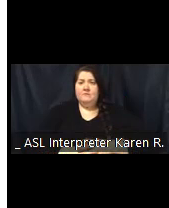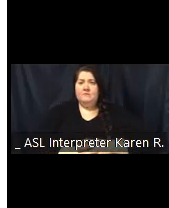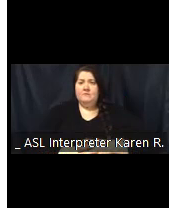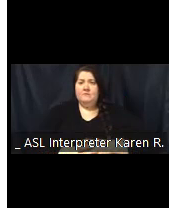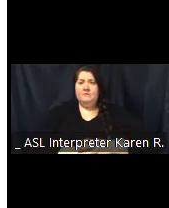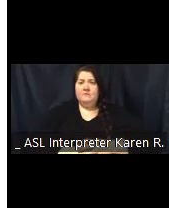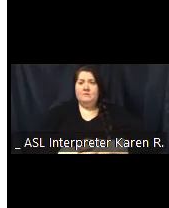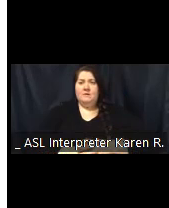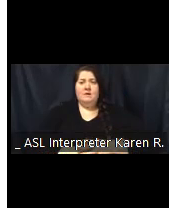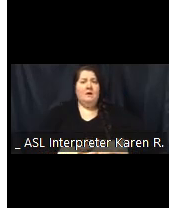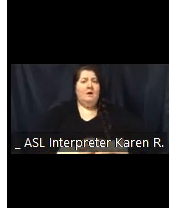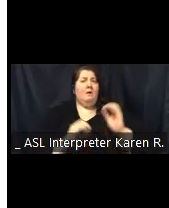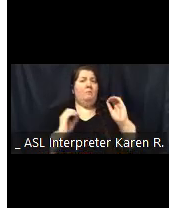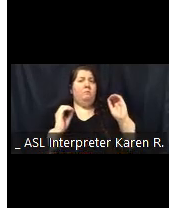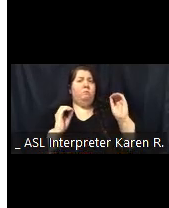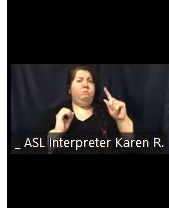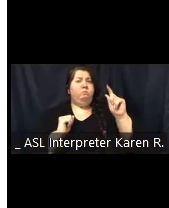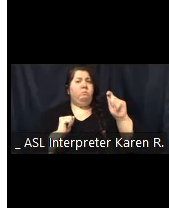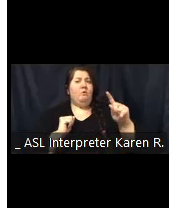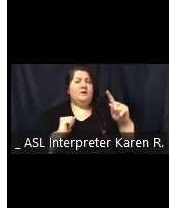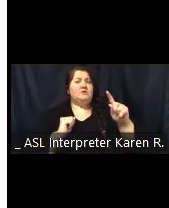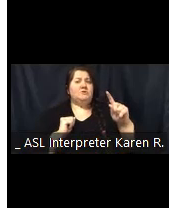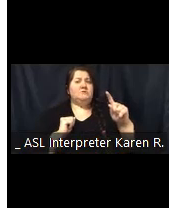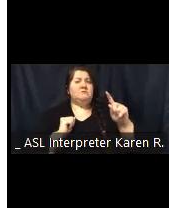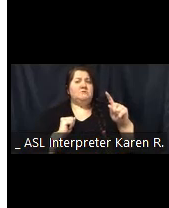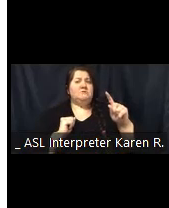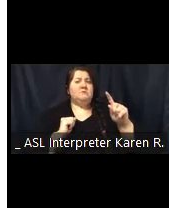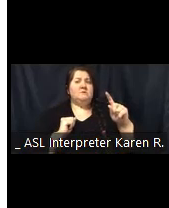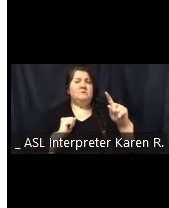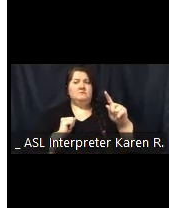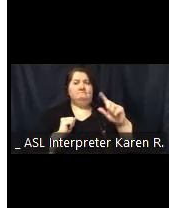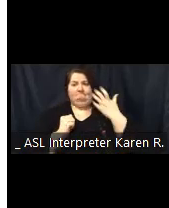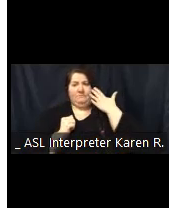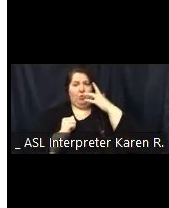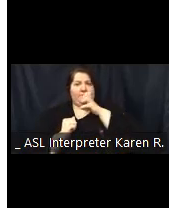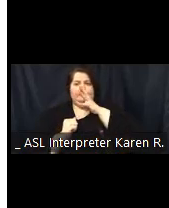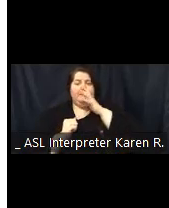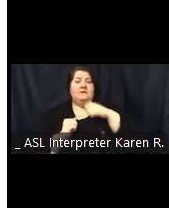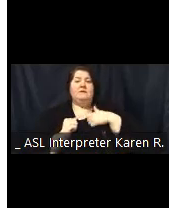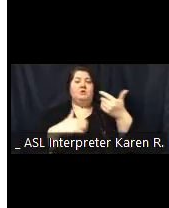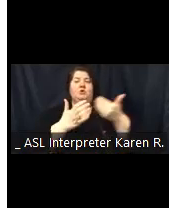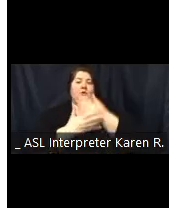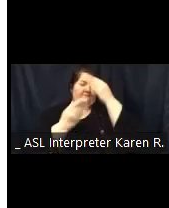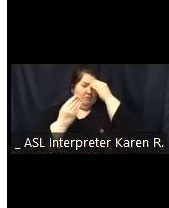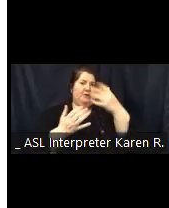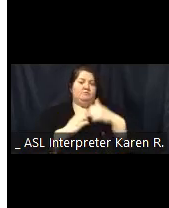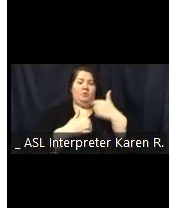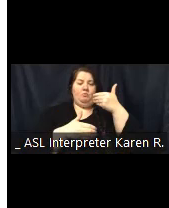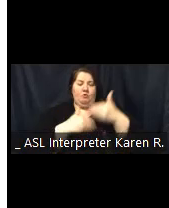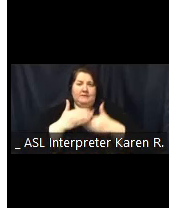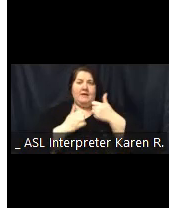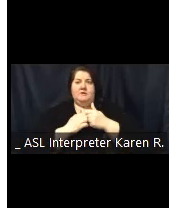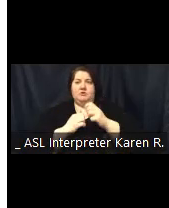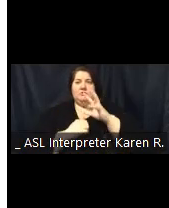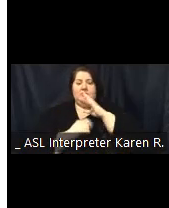I don't have a question, Norma. This is just new information. And so we're trying to process it as you're talking as well. And some of